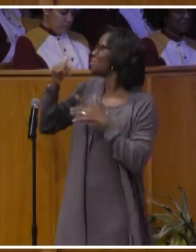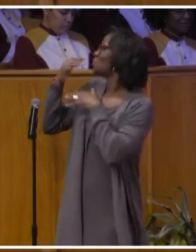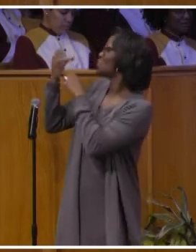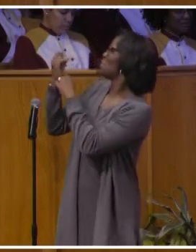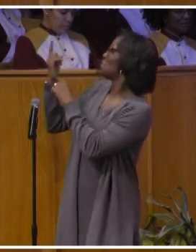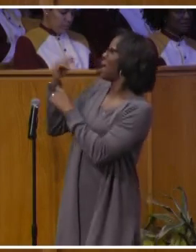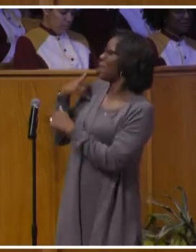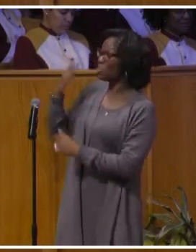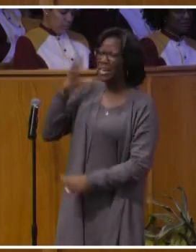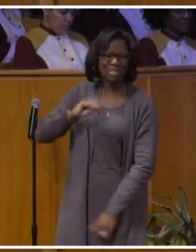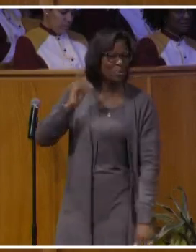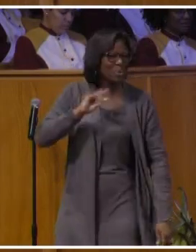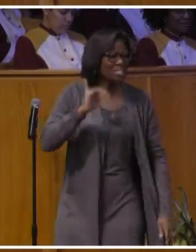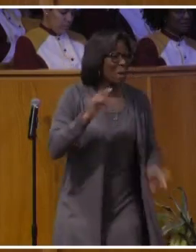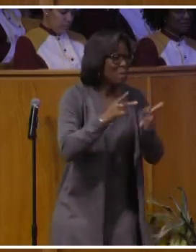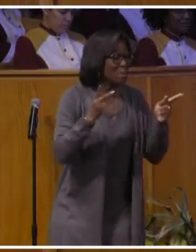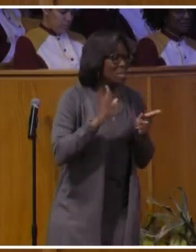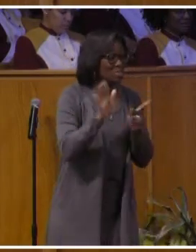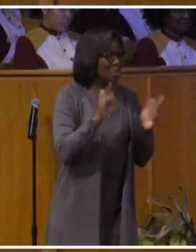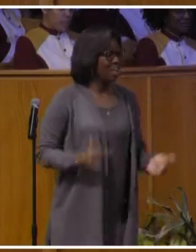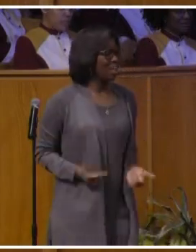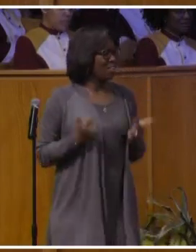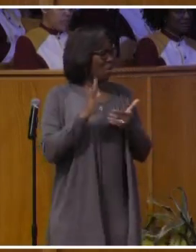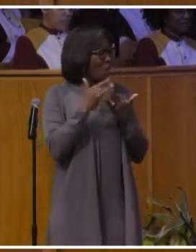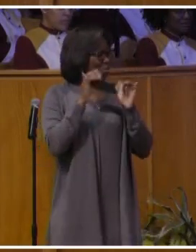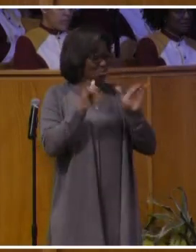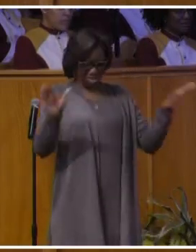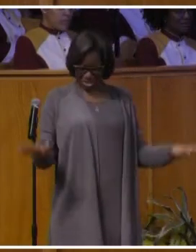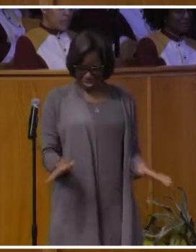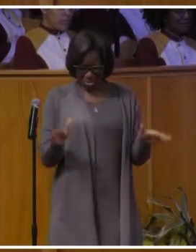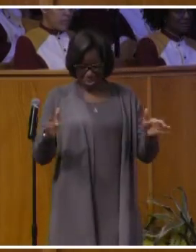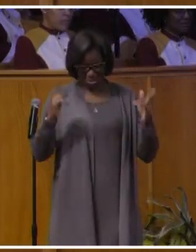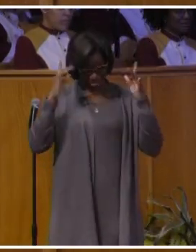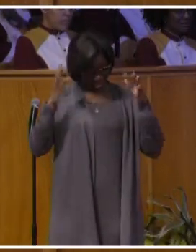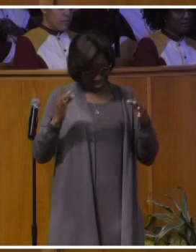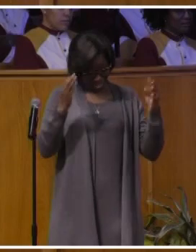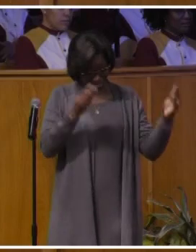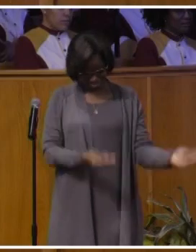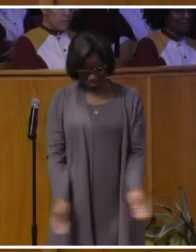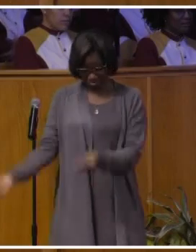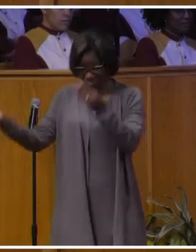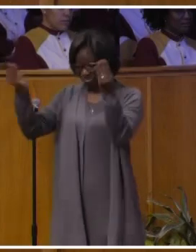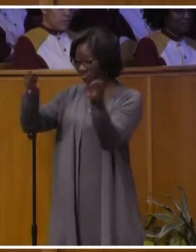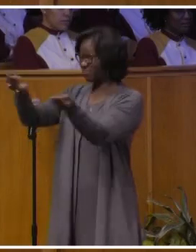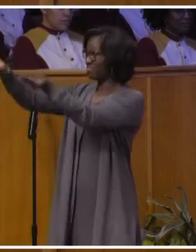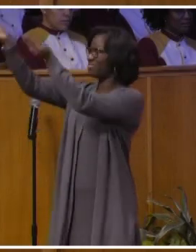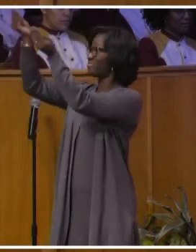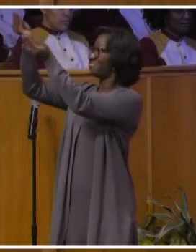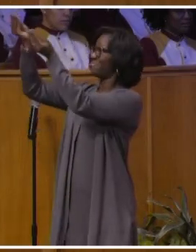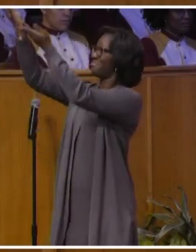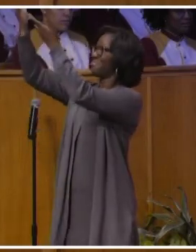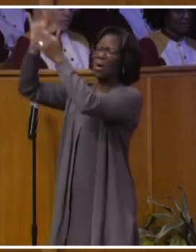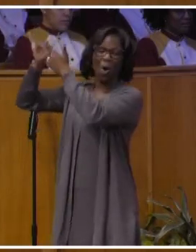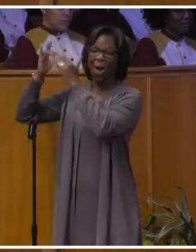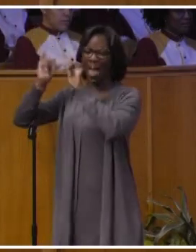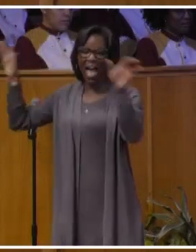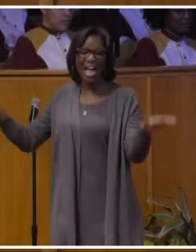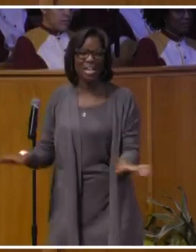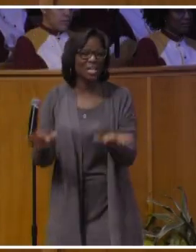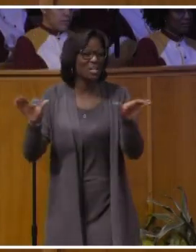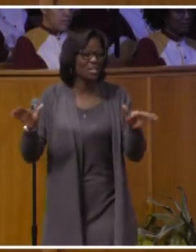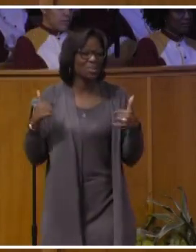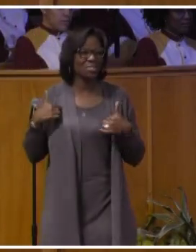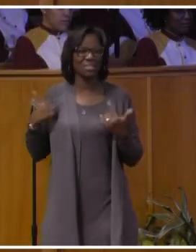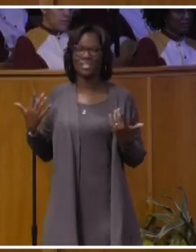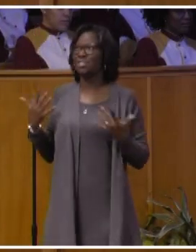Have you ever had a place where all you could do is give it to God and say, God, all I can do